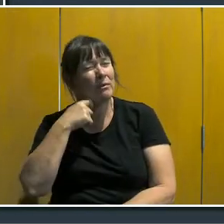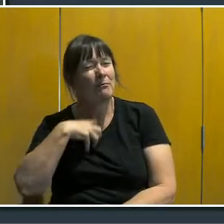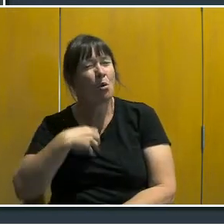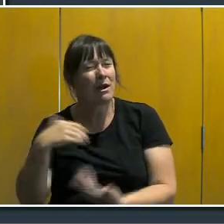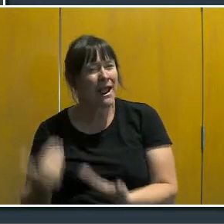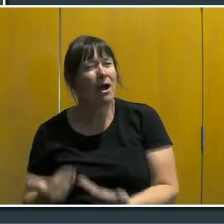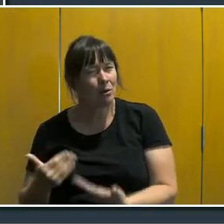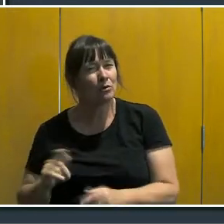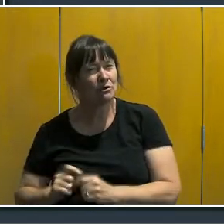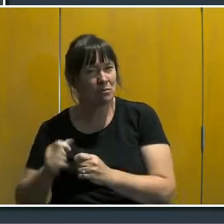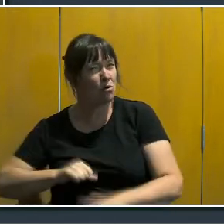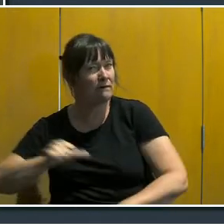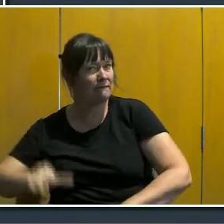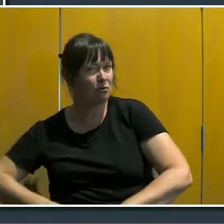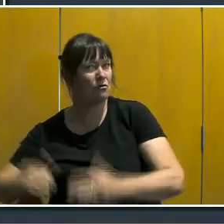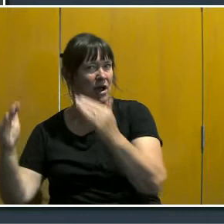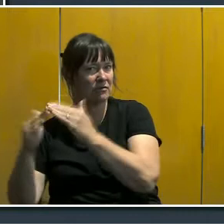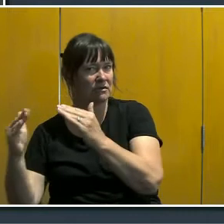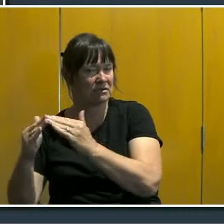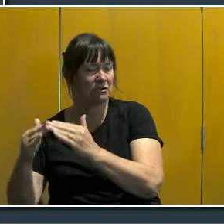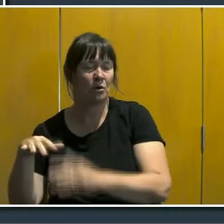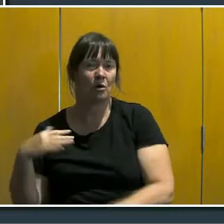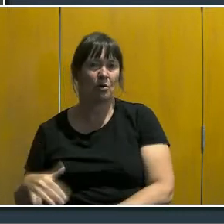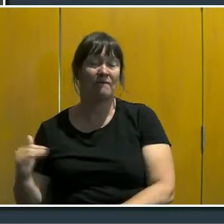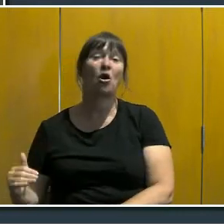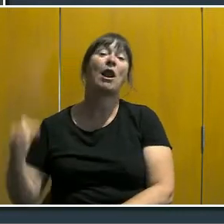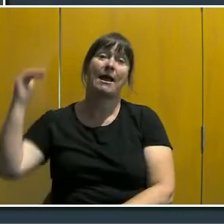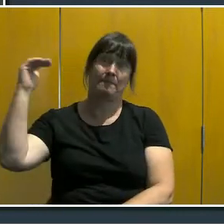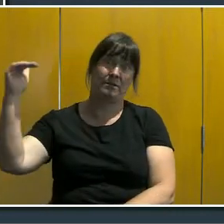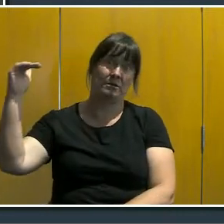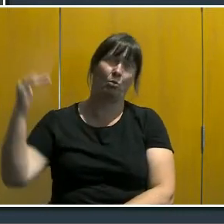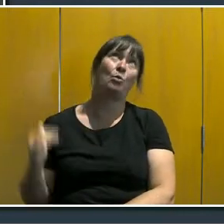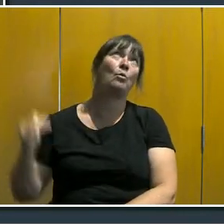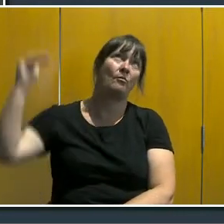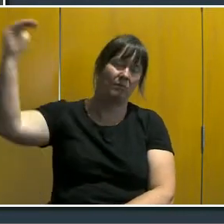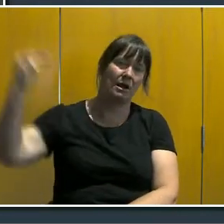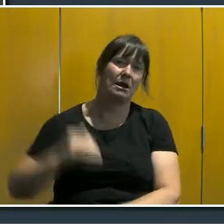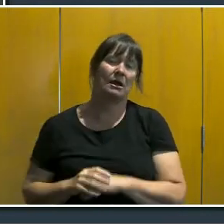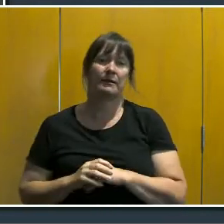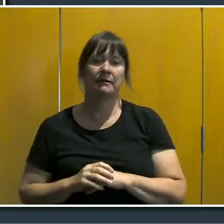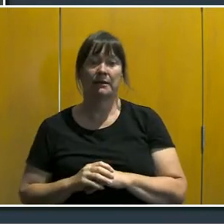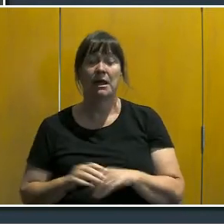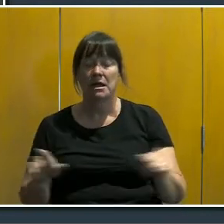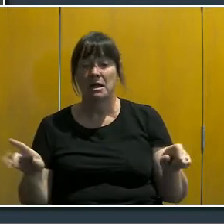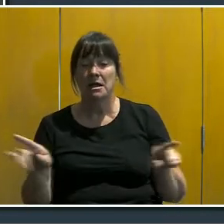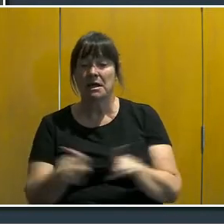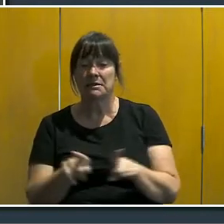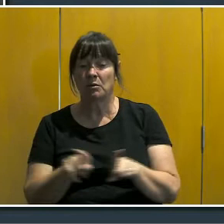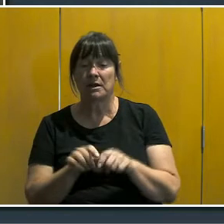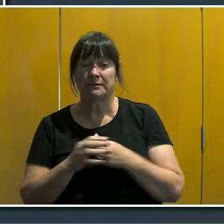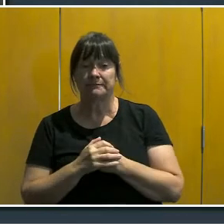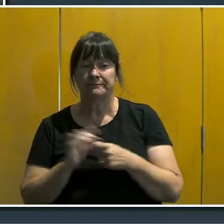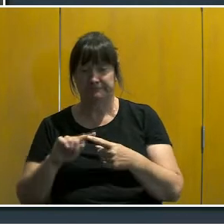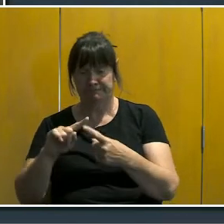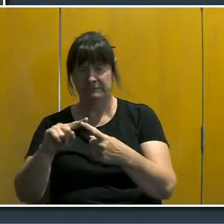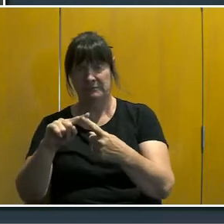now because those sort of prices have gone up astronomically. And on top of that, we have the other